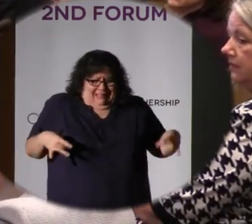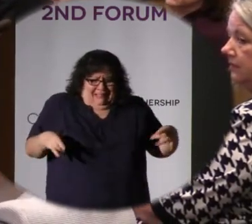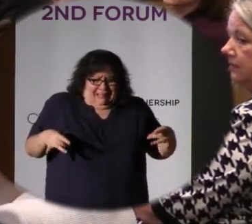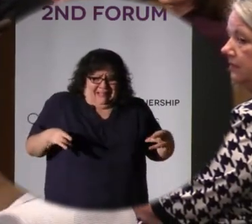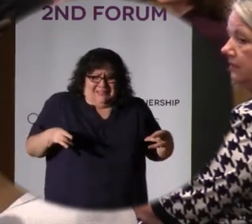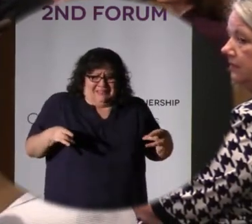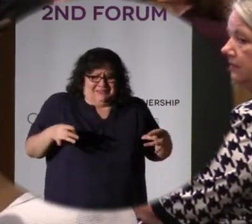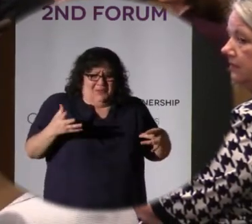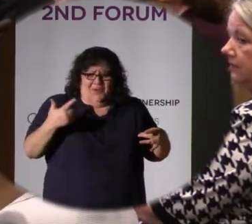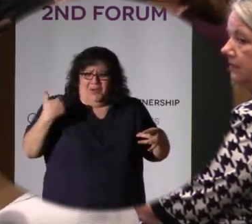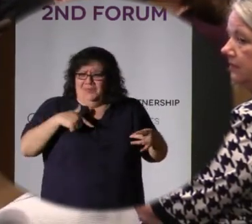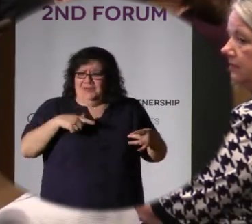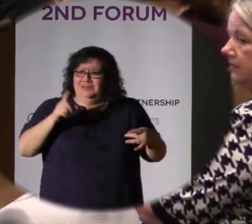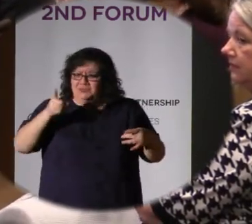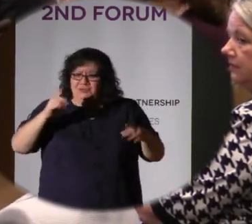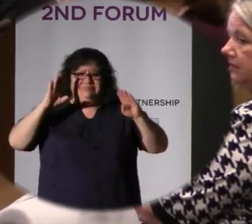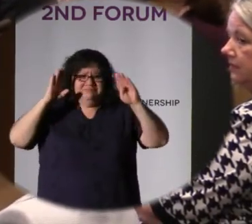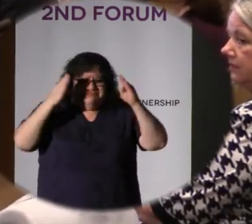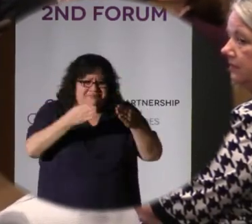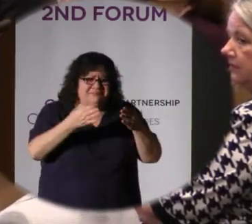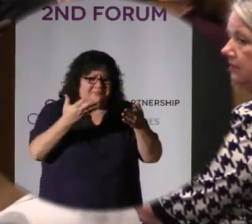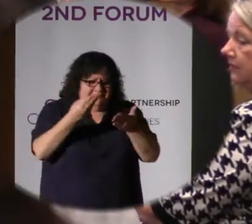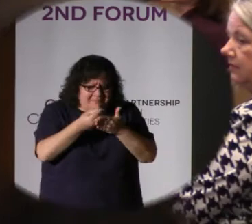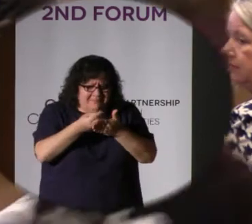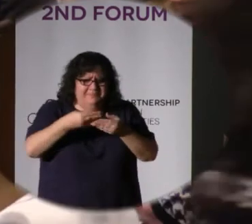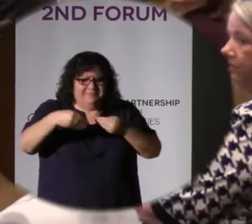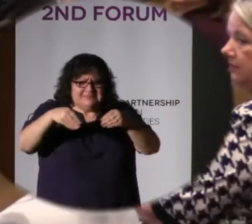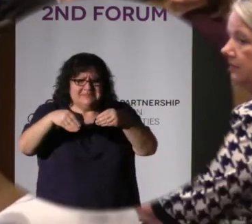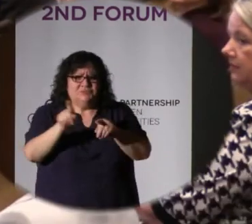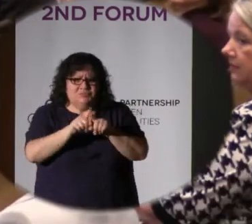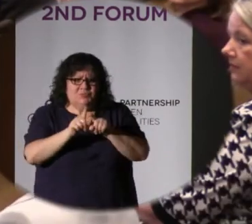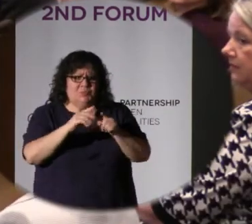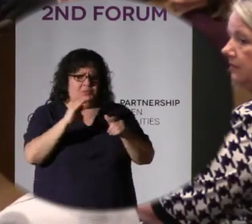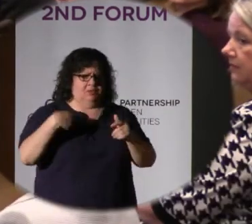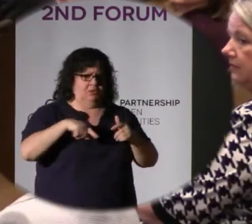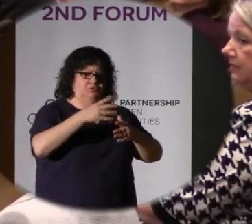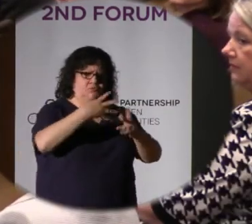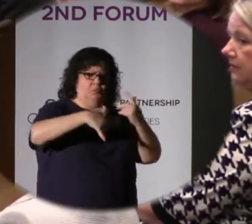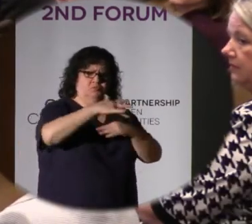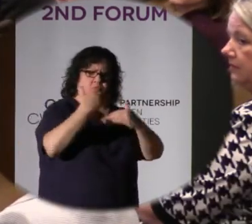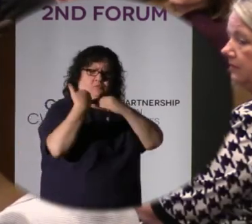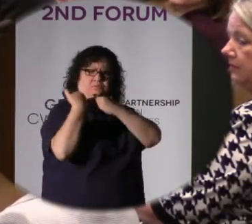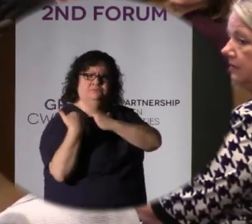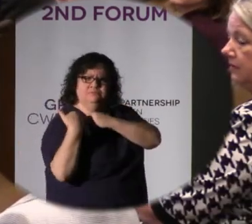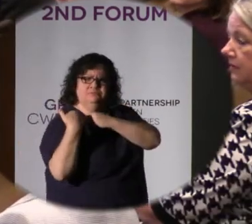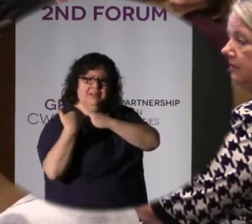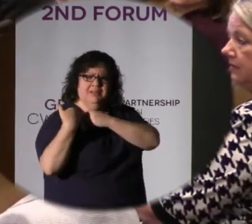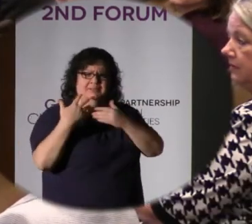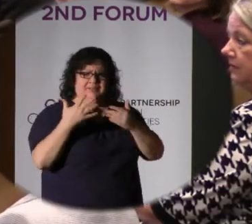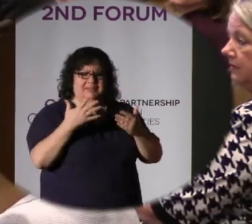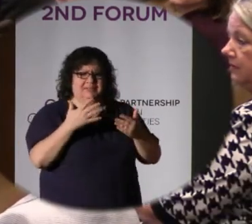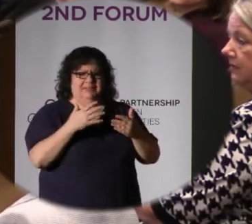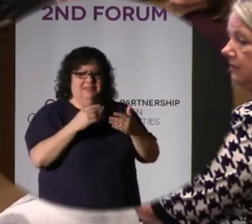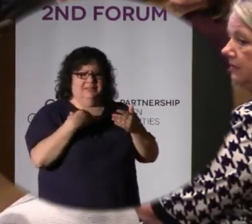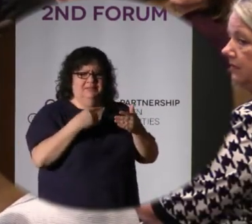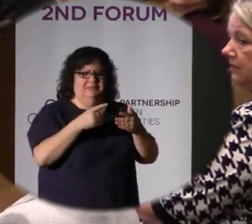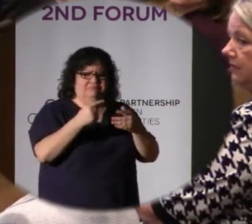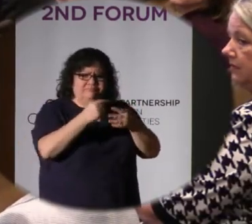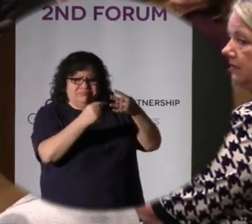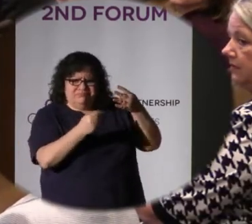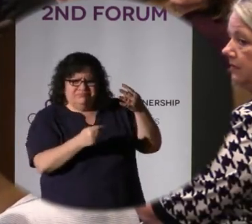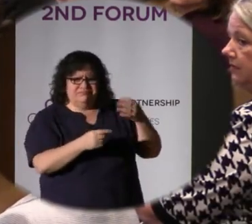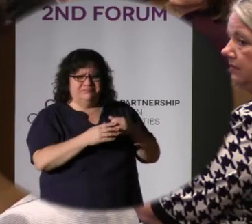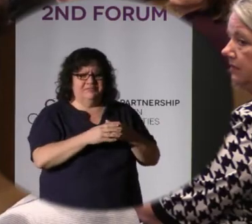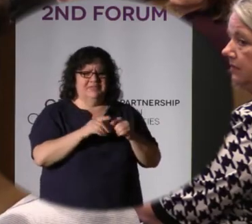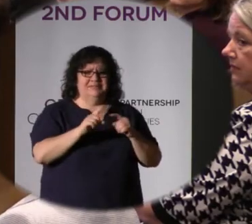or other new strategies like the ones that were used with HIV/AIDS pharmaceutical